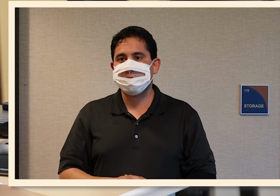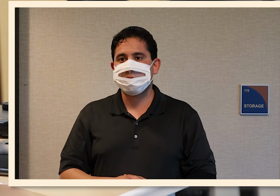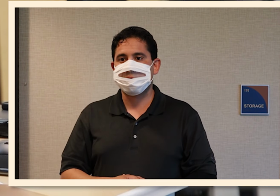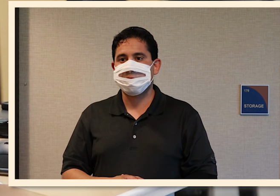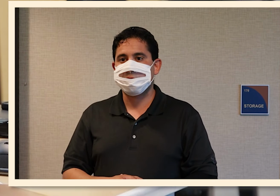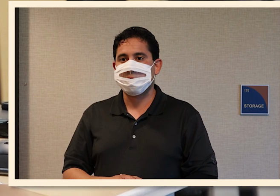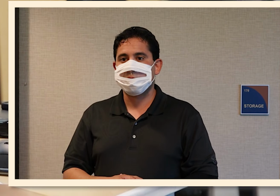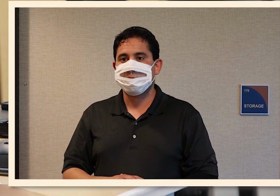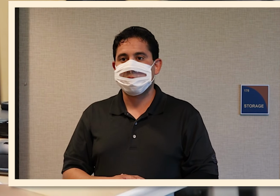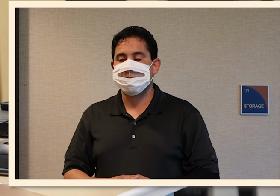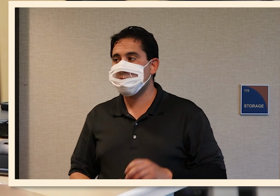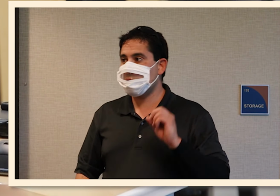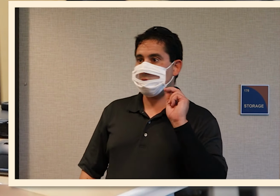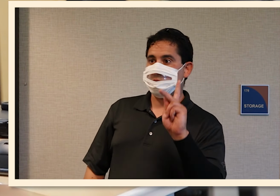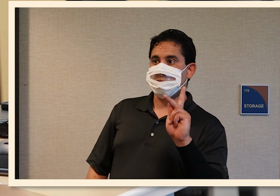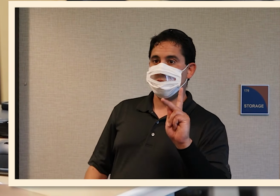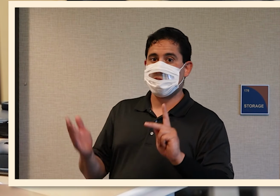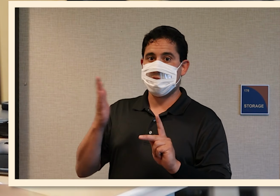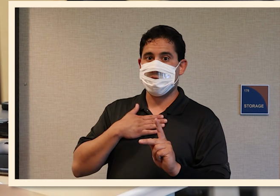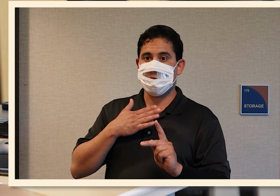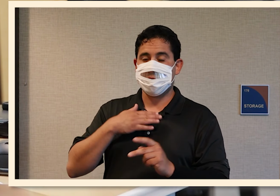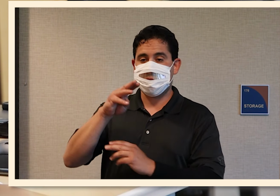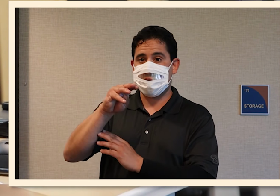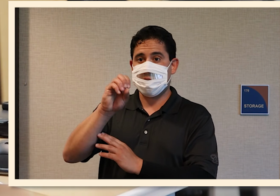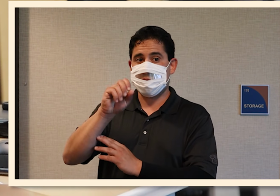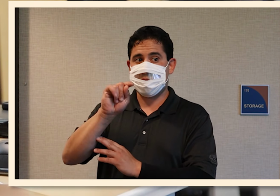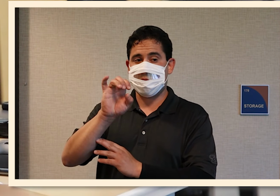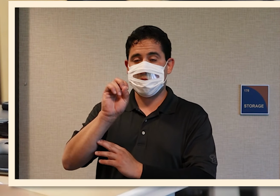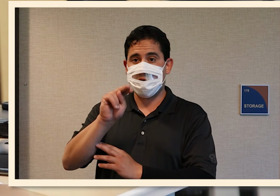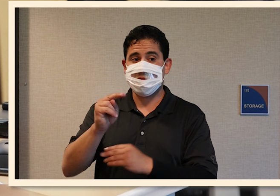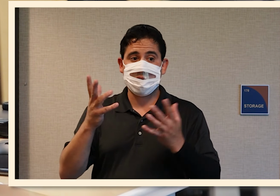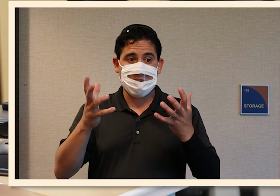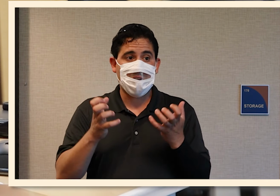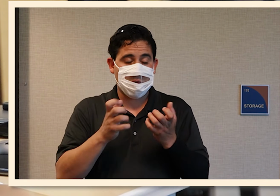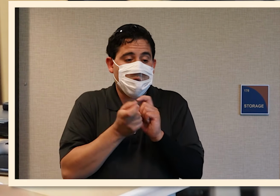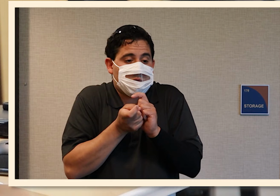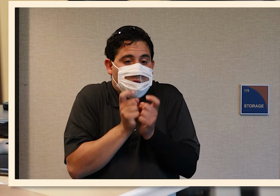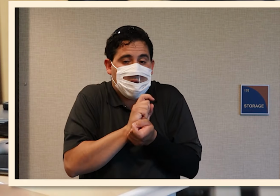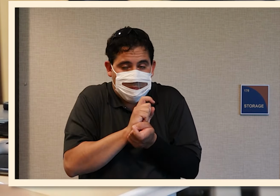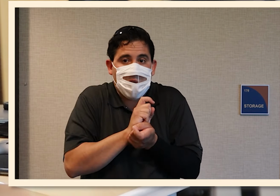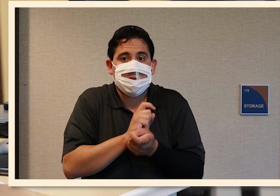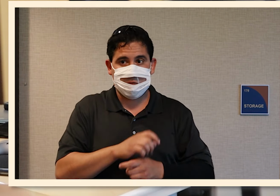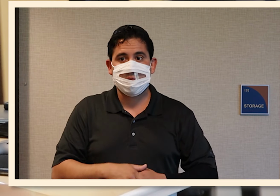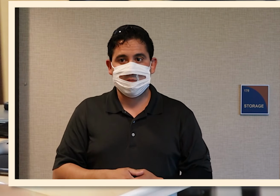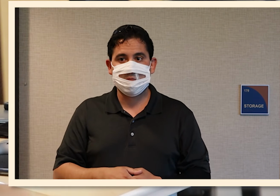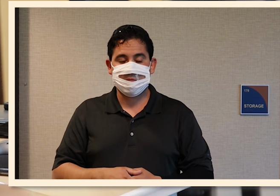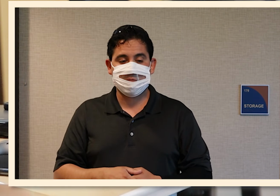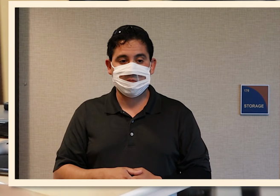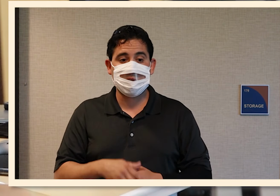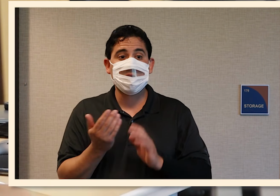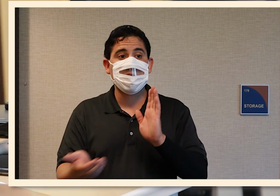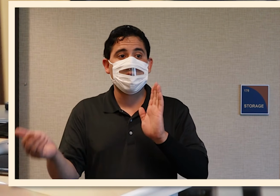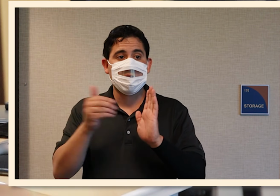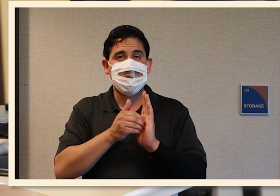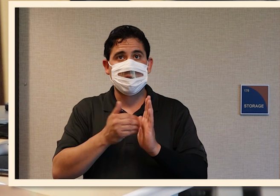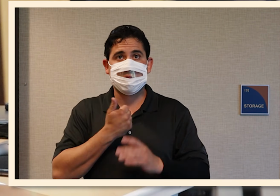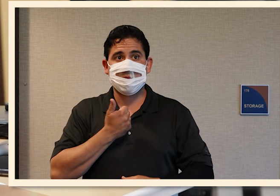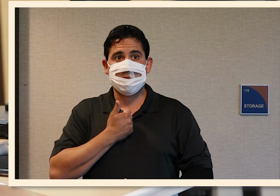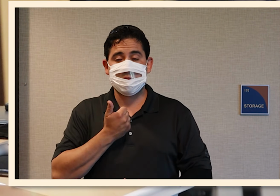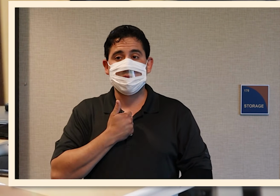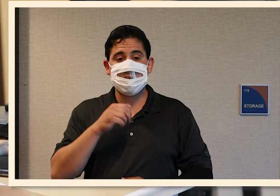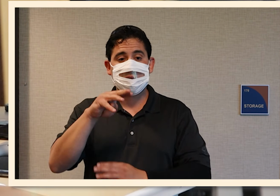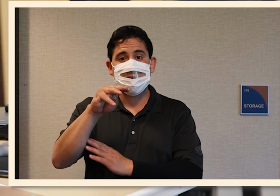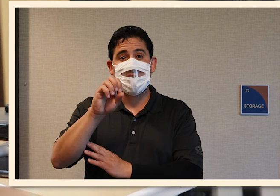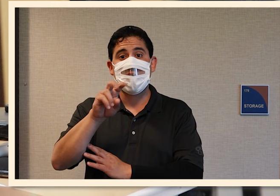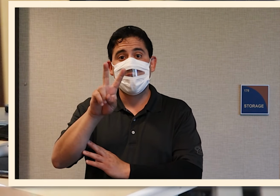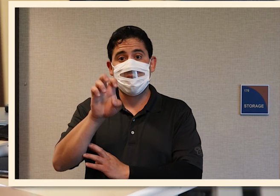If I may amend my motion, please, so that we can do this correctly. So once again, I move that we Do